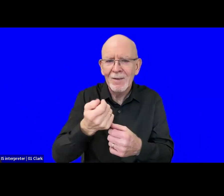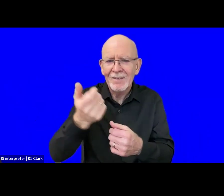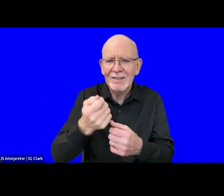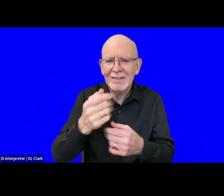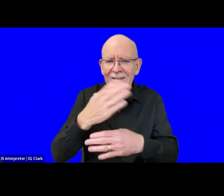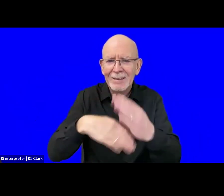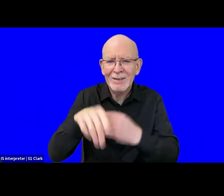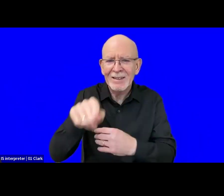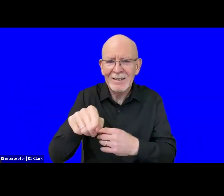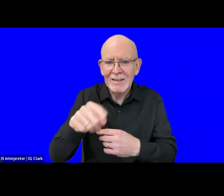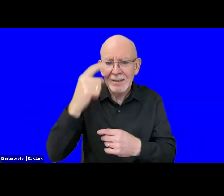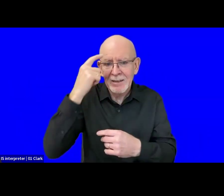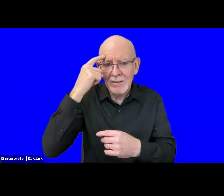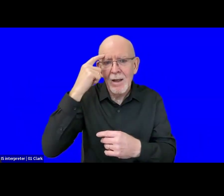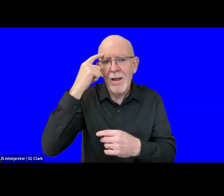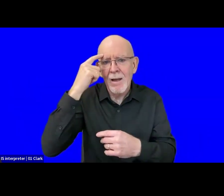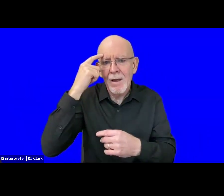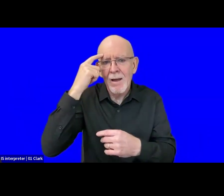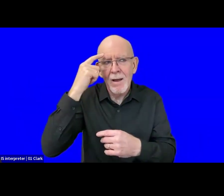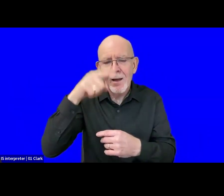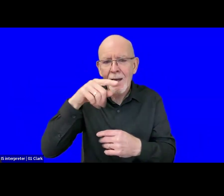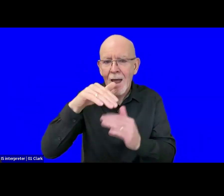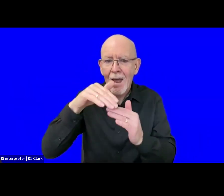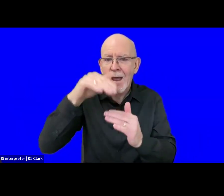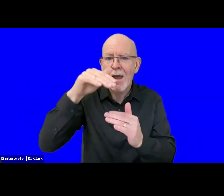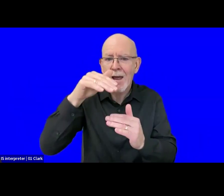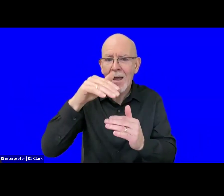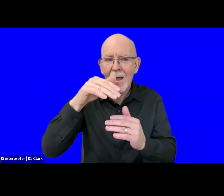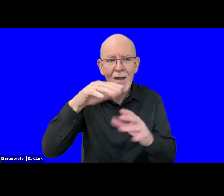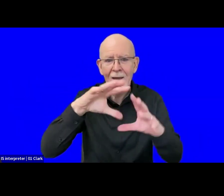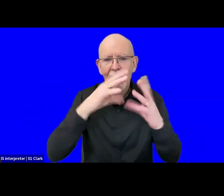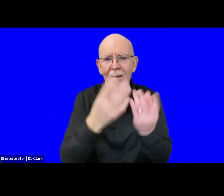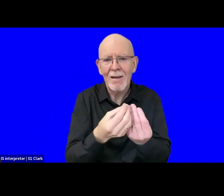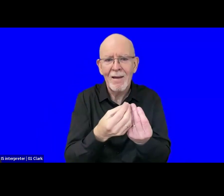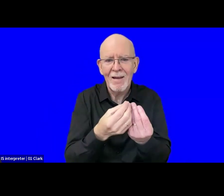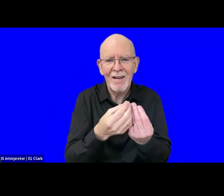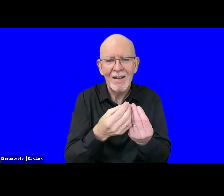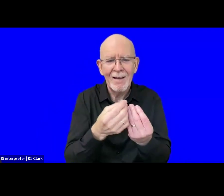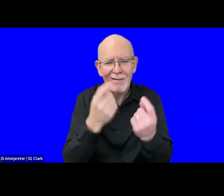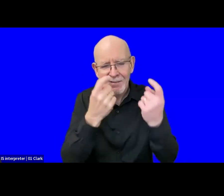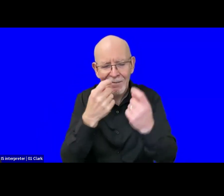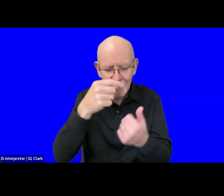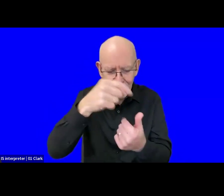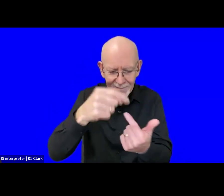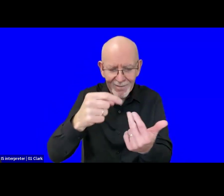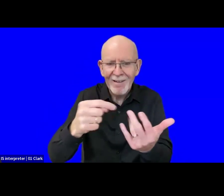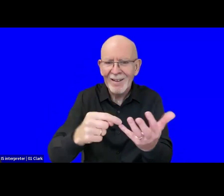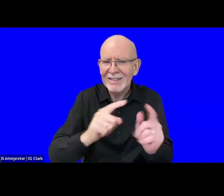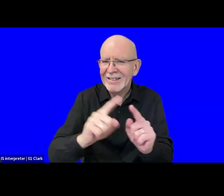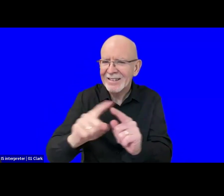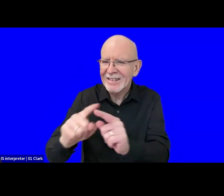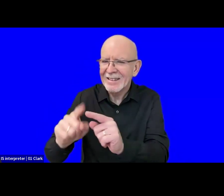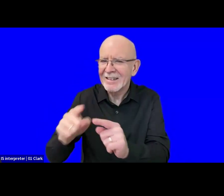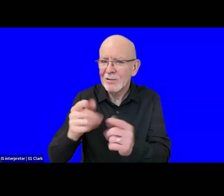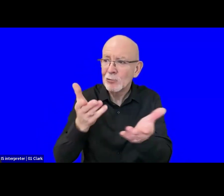social services, which is very important and should be developed. Both specialized services and care and support.